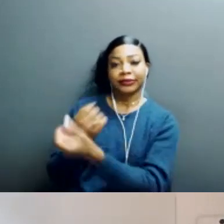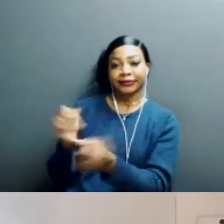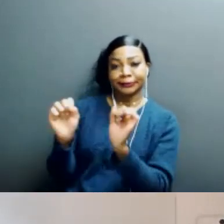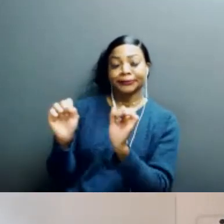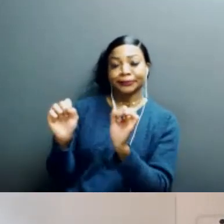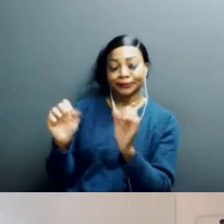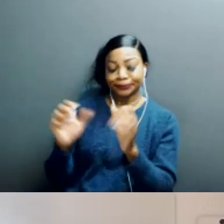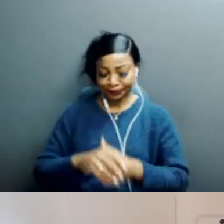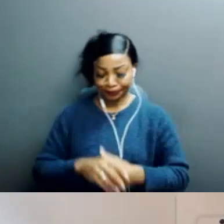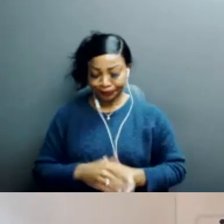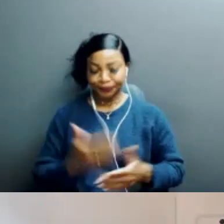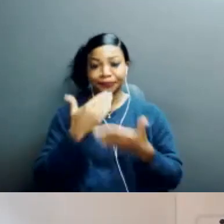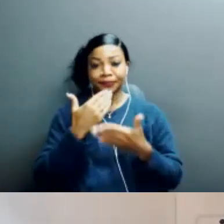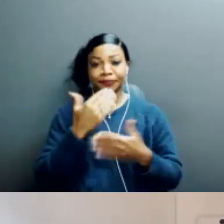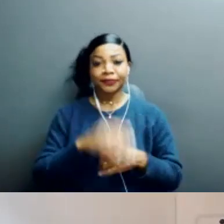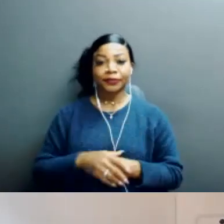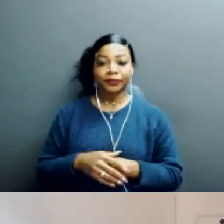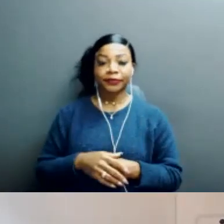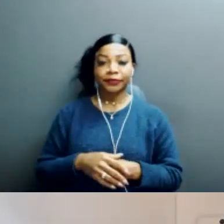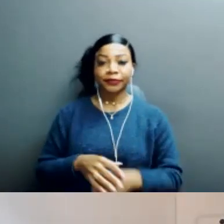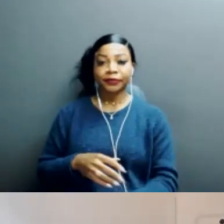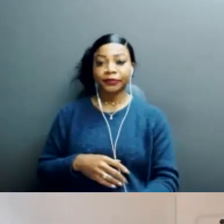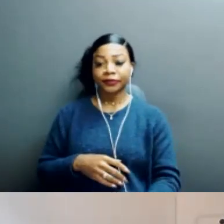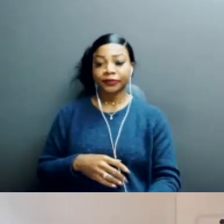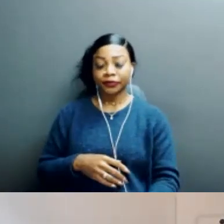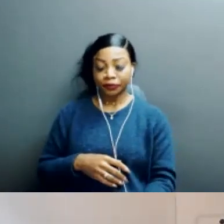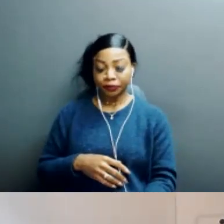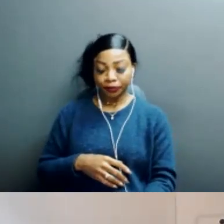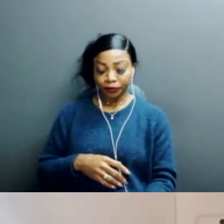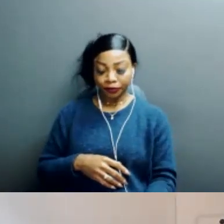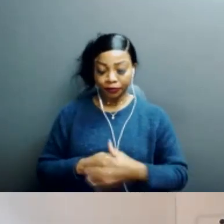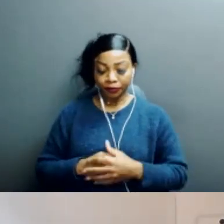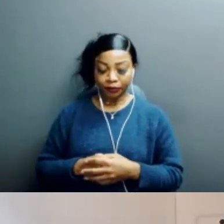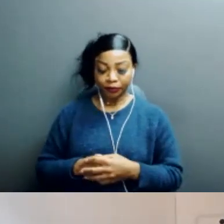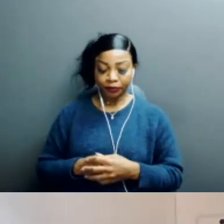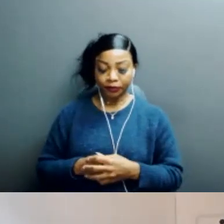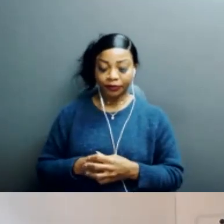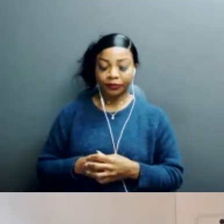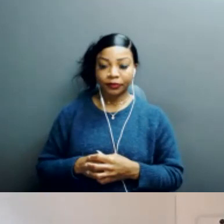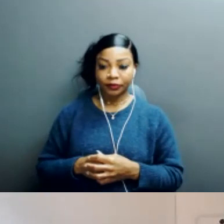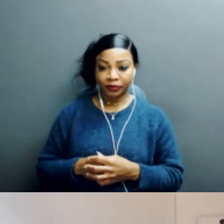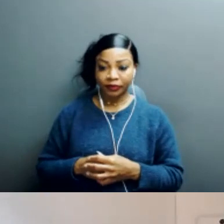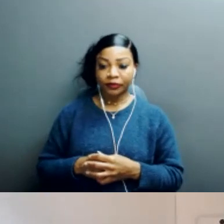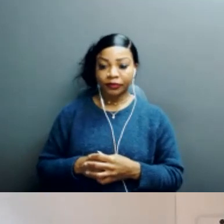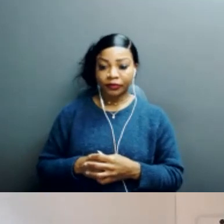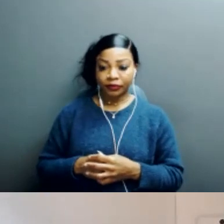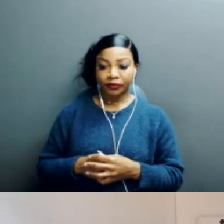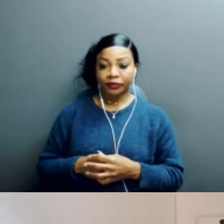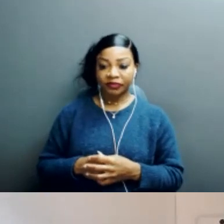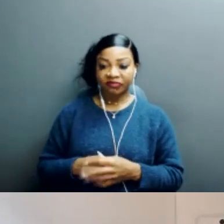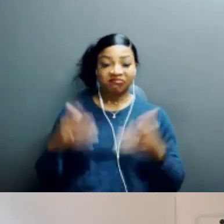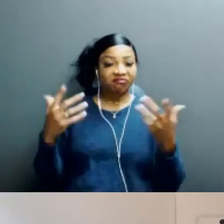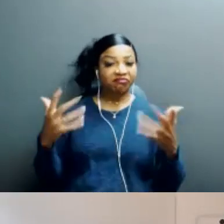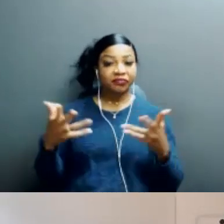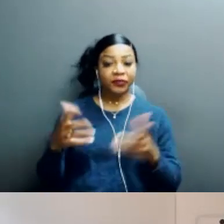wonderful thank you um I think that took us to the end of our audience questions so maybe I'll just